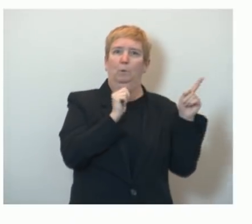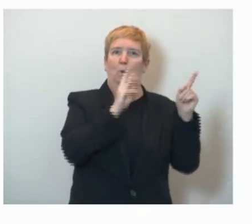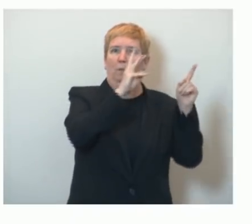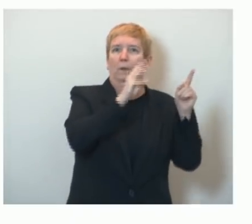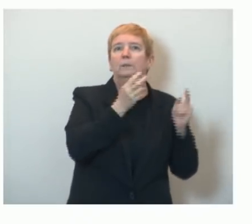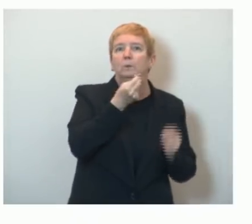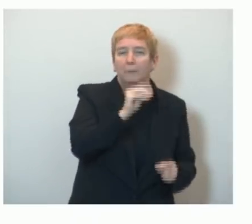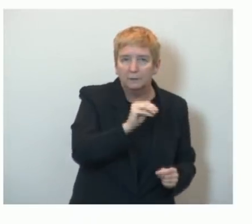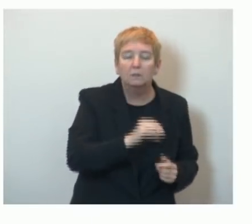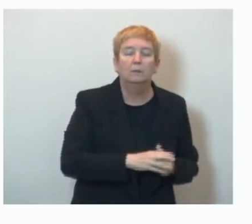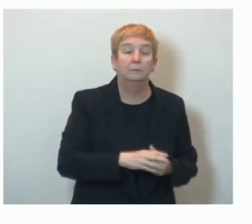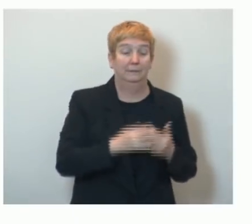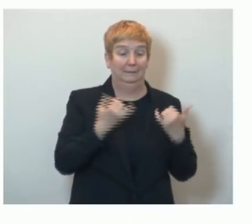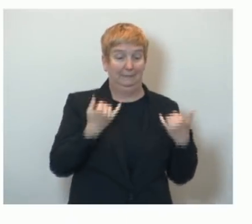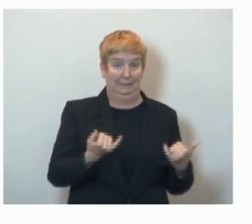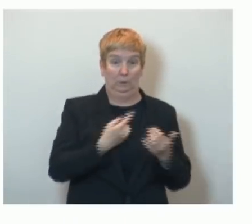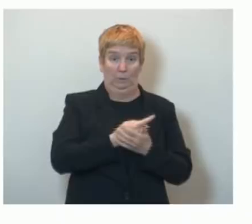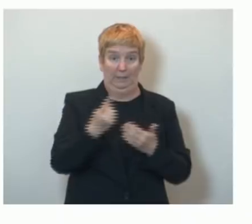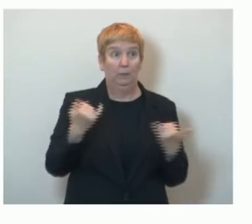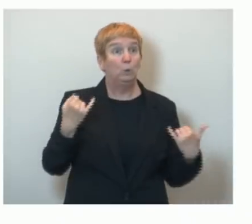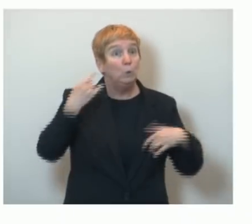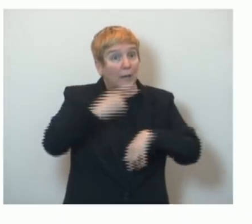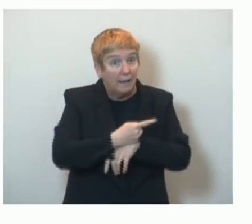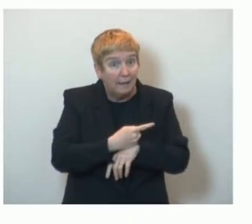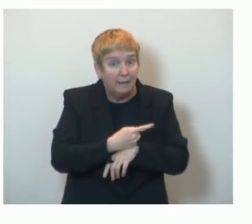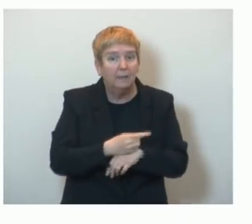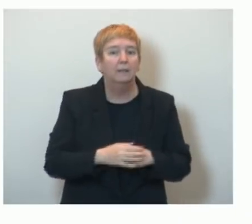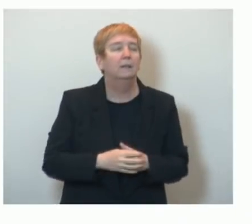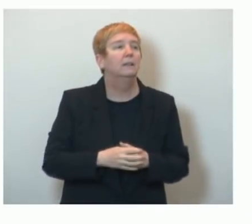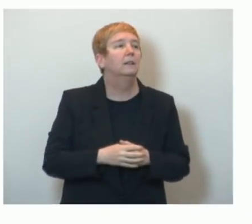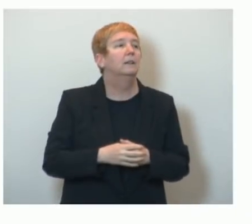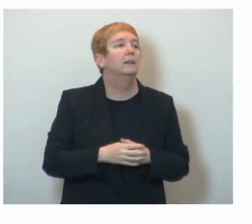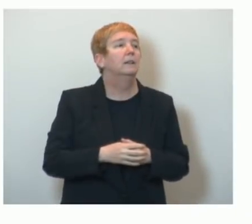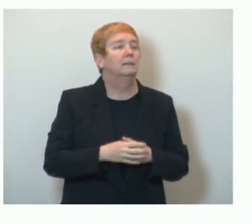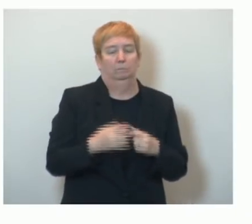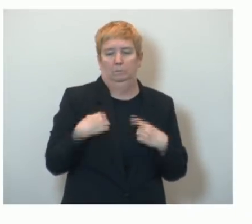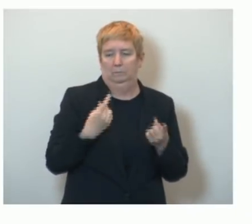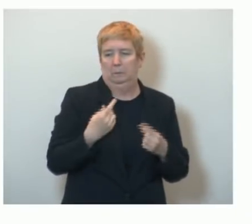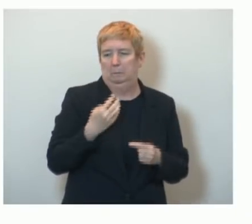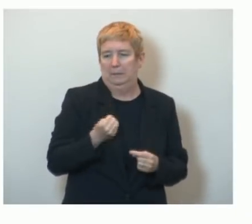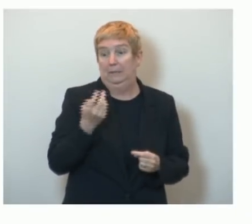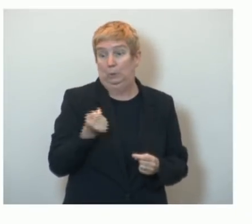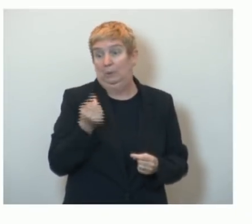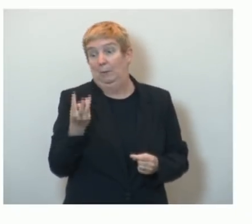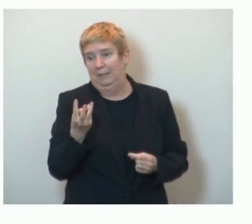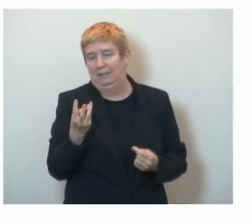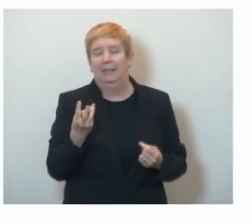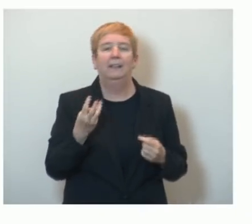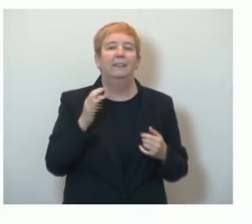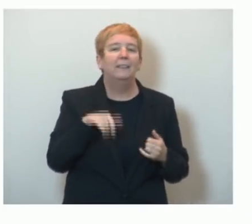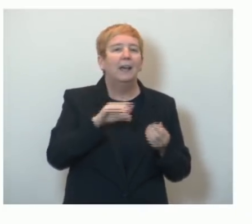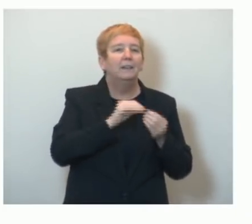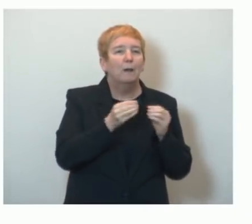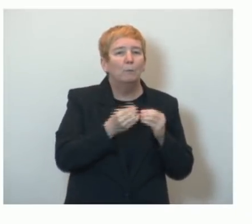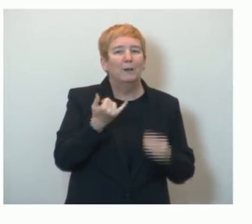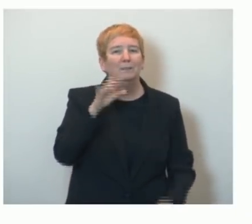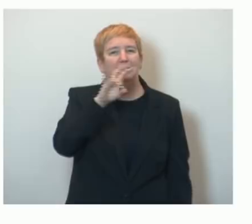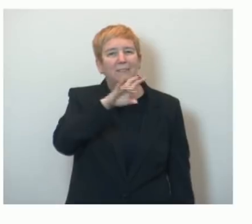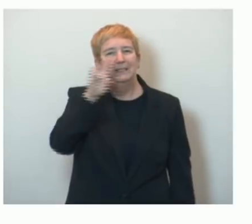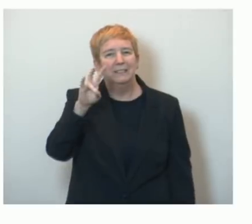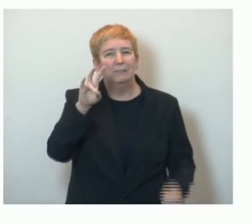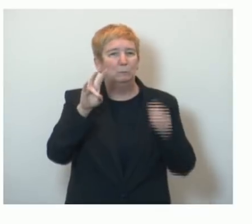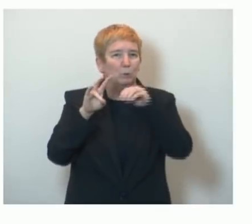state. This week, as of today, for the first 3 days of this week, that number is 77% of